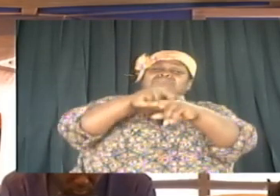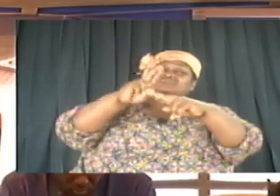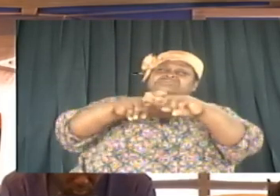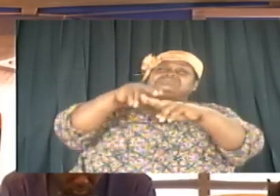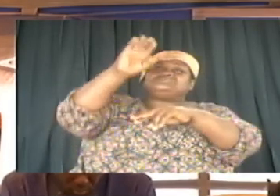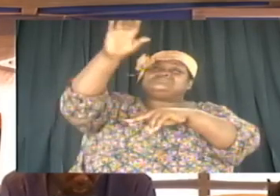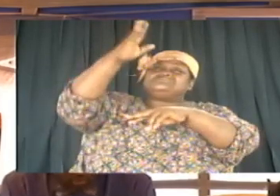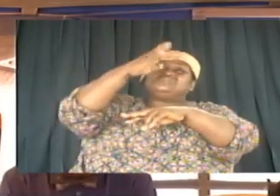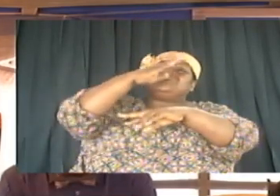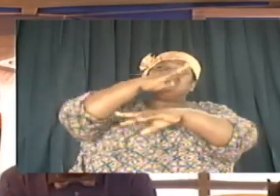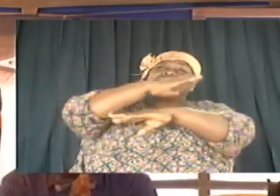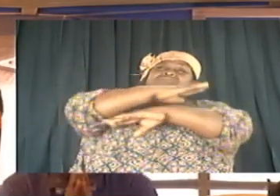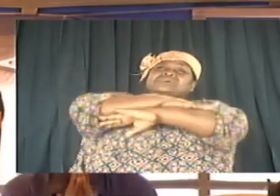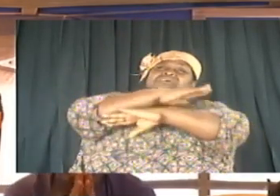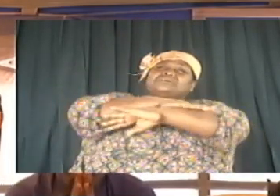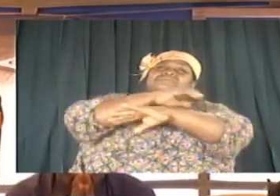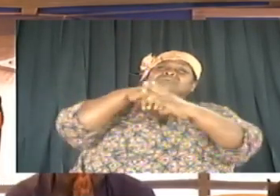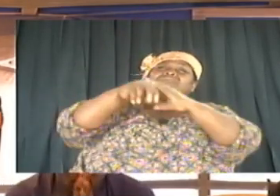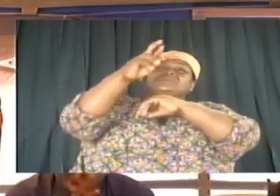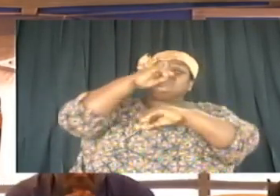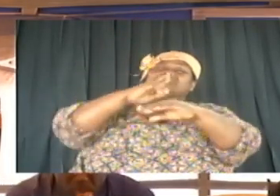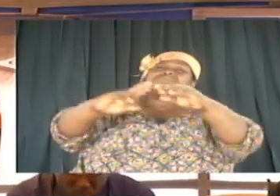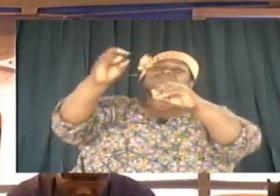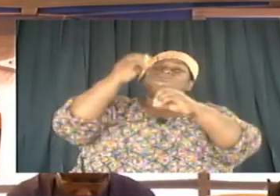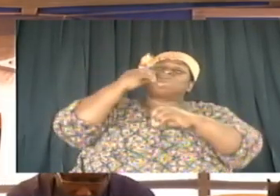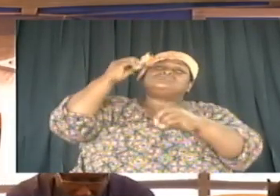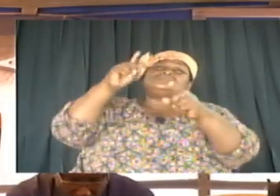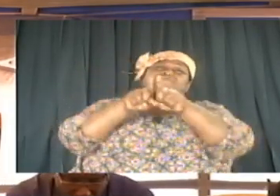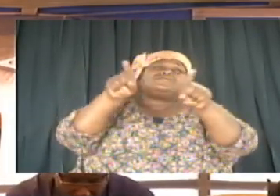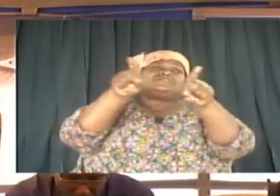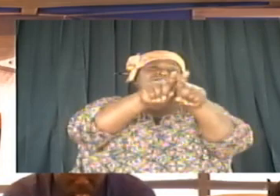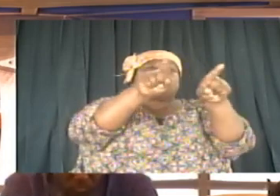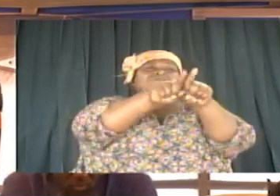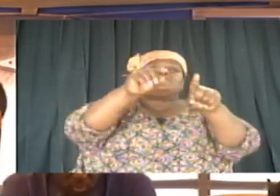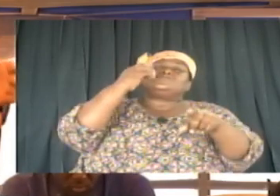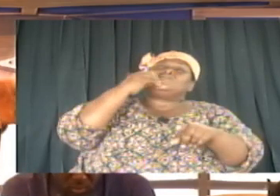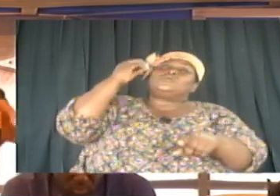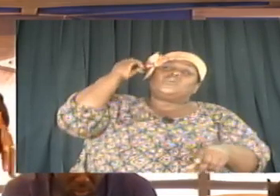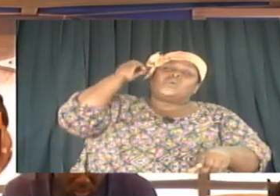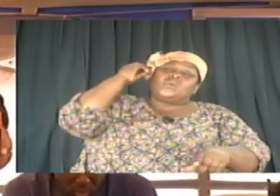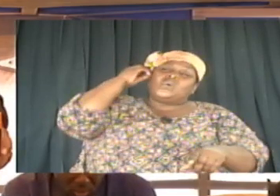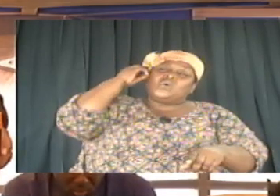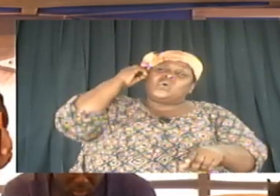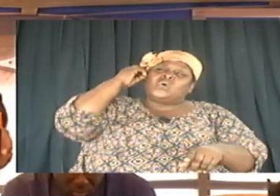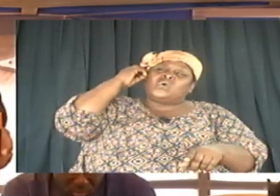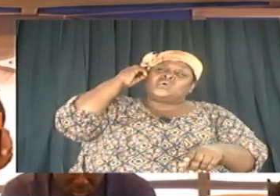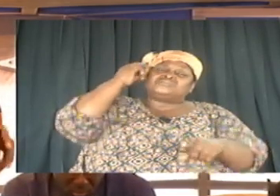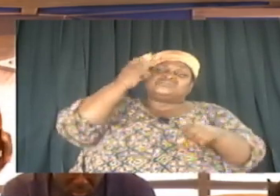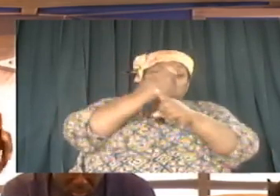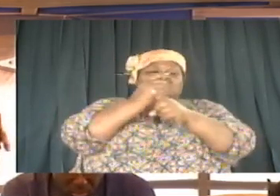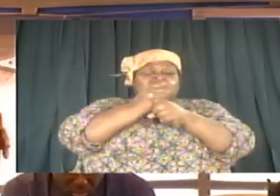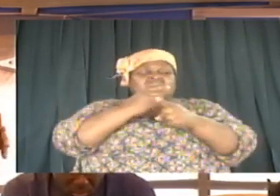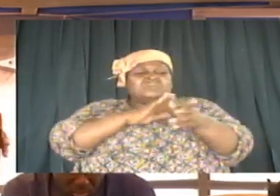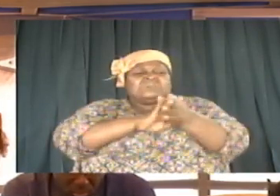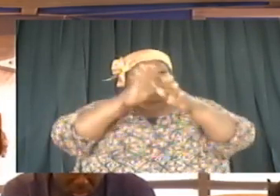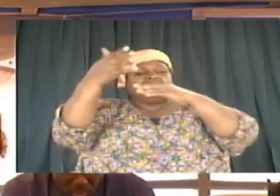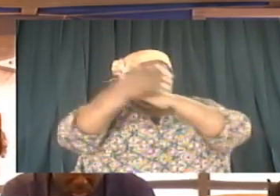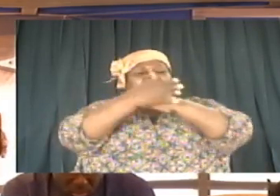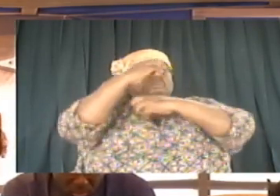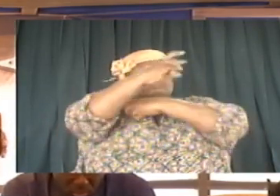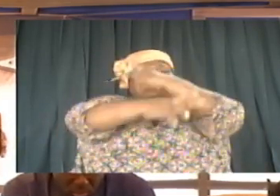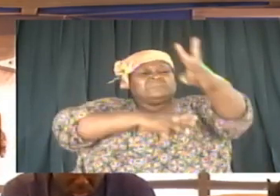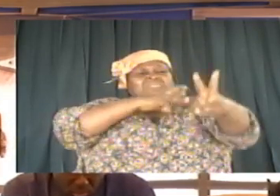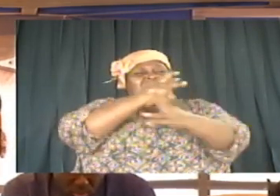table in our respective homes, right across the length and the breadth of this earth,